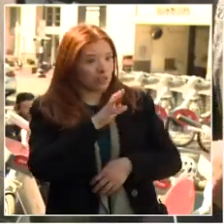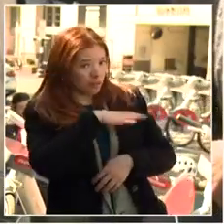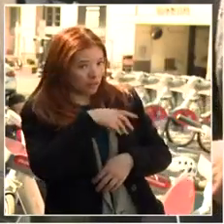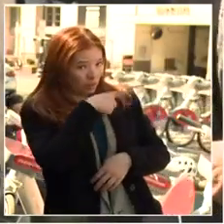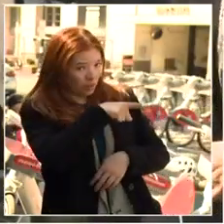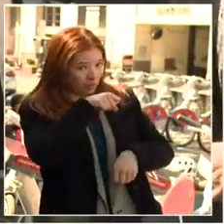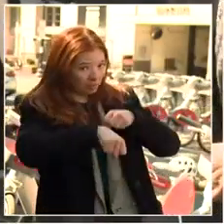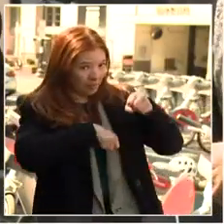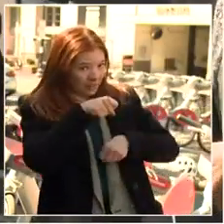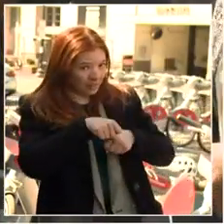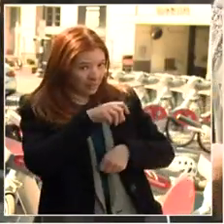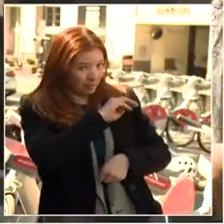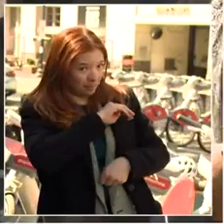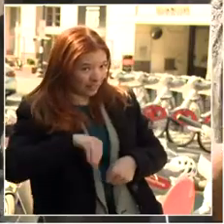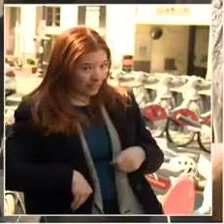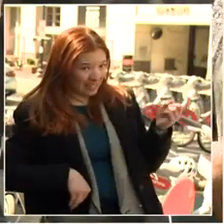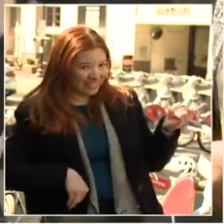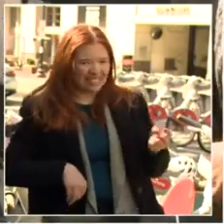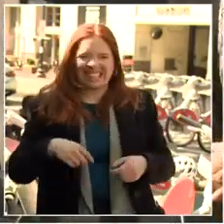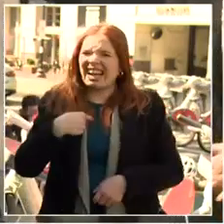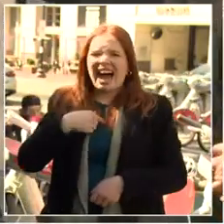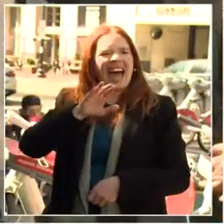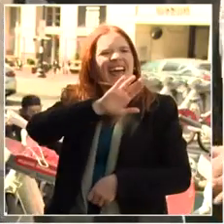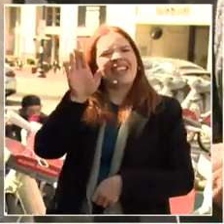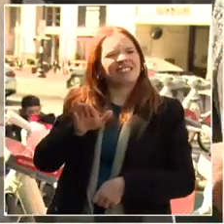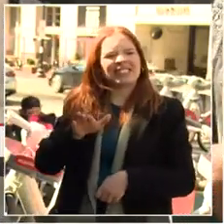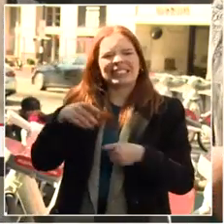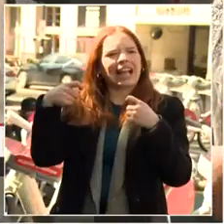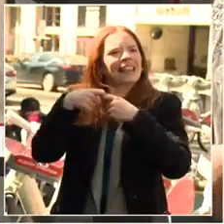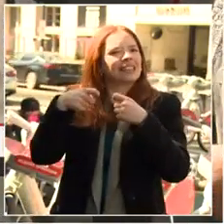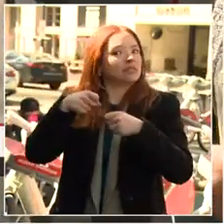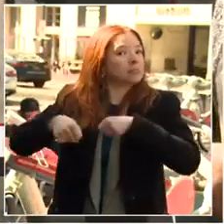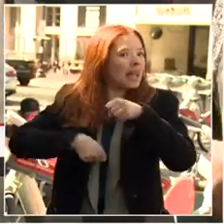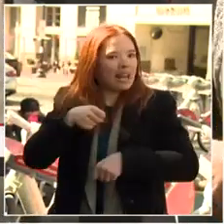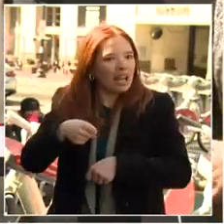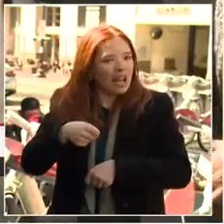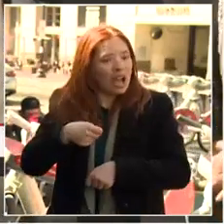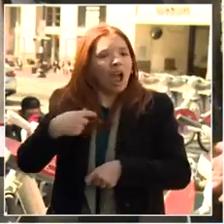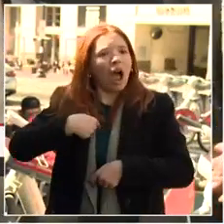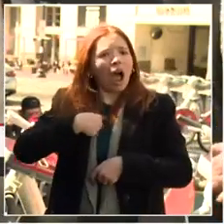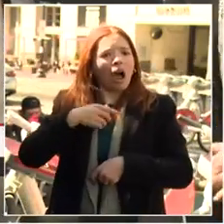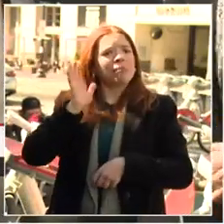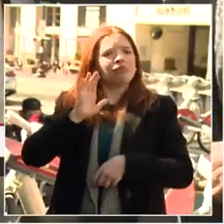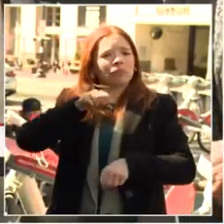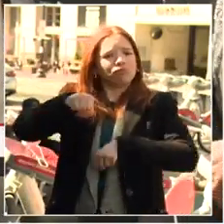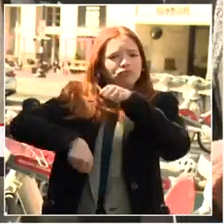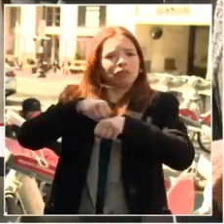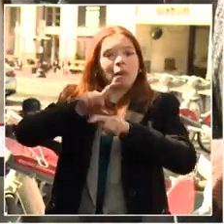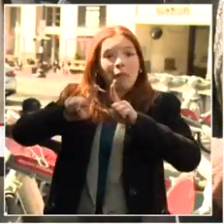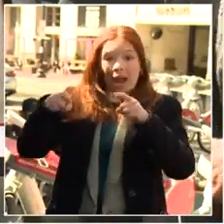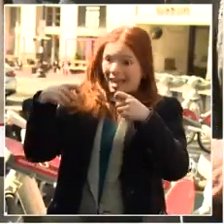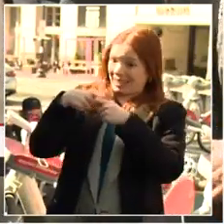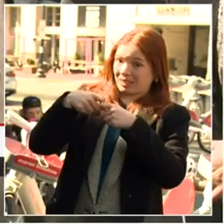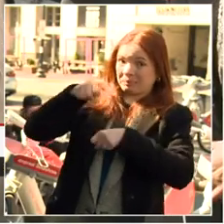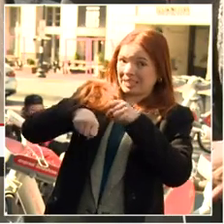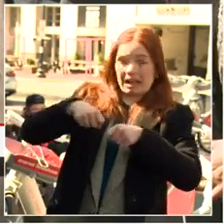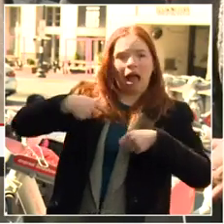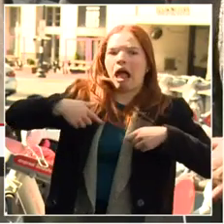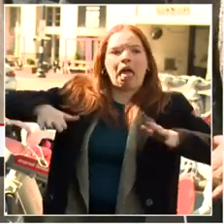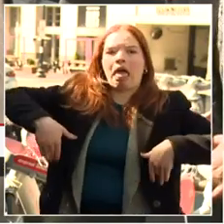I've never tried an electric bike. I do ride bikes, and I may try